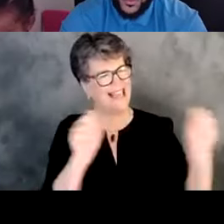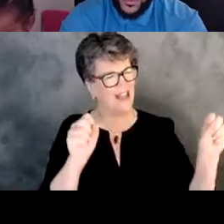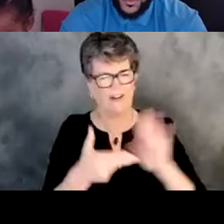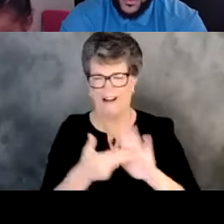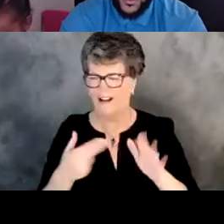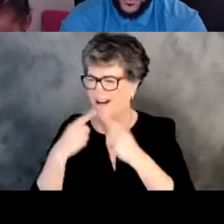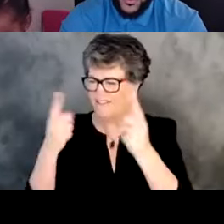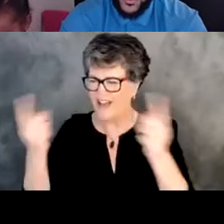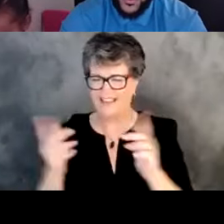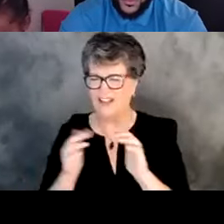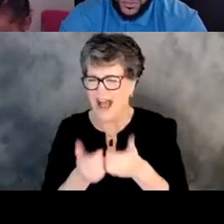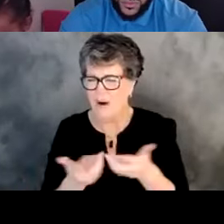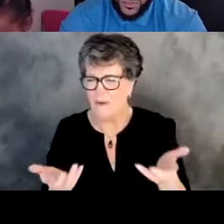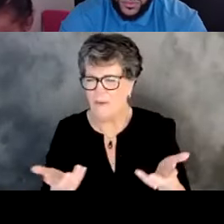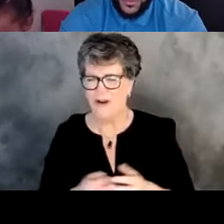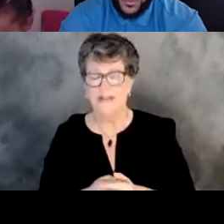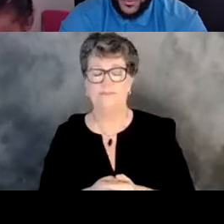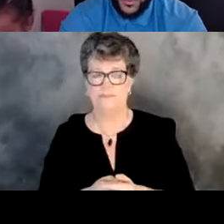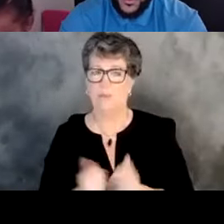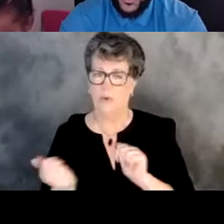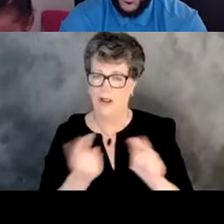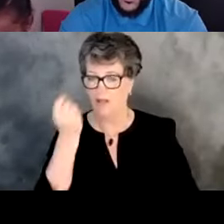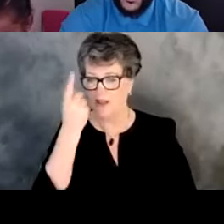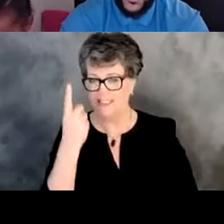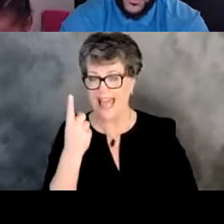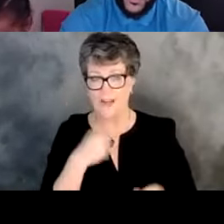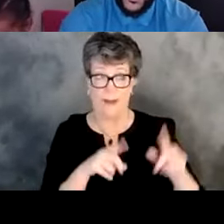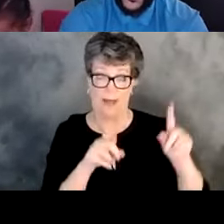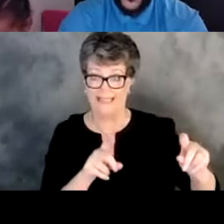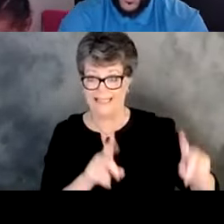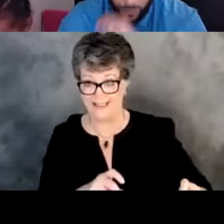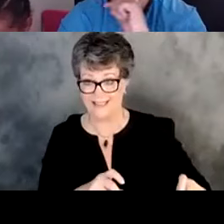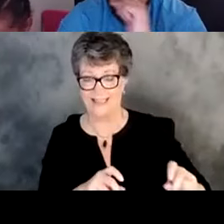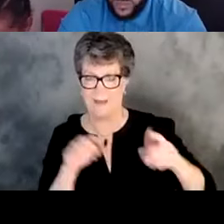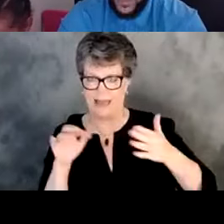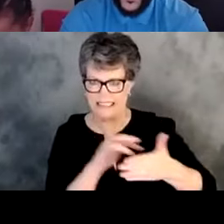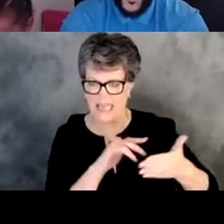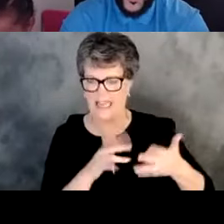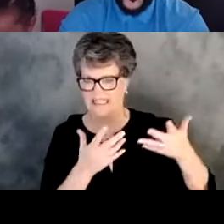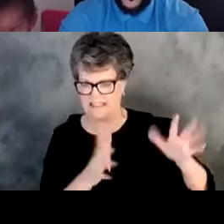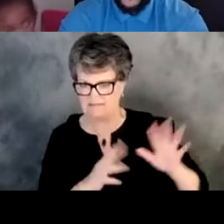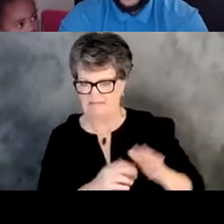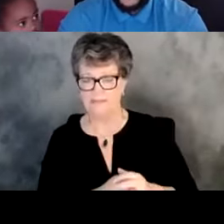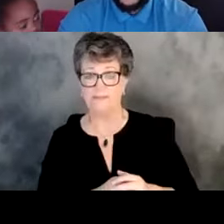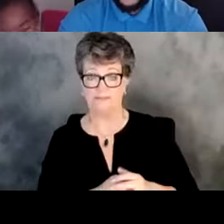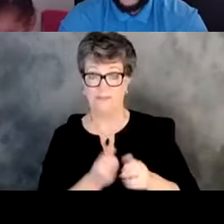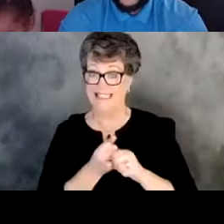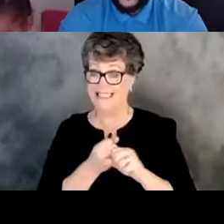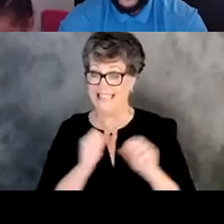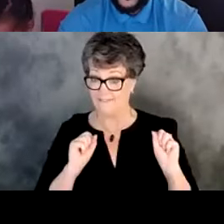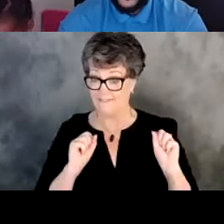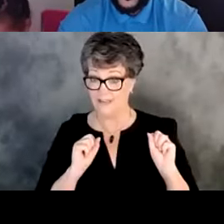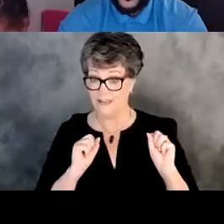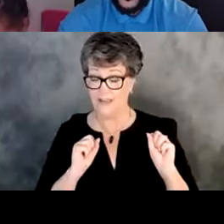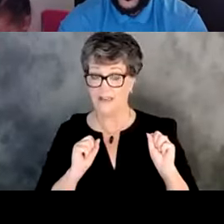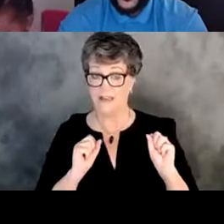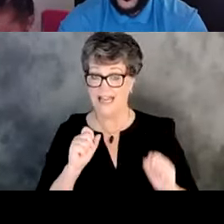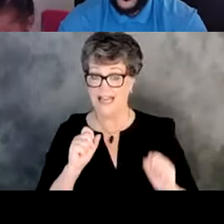effective? I think we all pretty much understand about them being tested and about studies being done. Safe, in